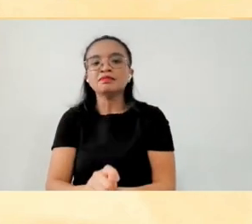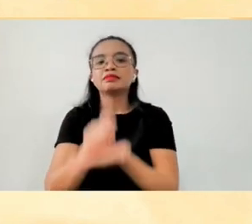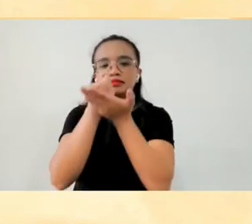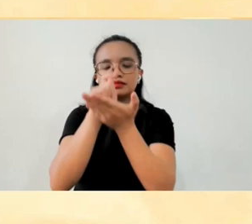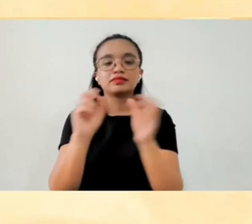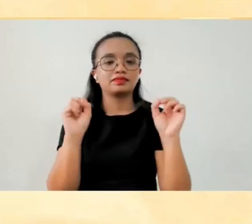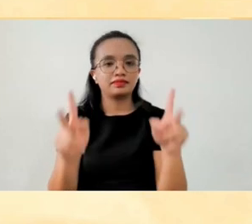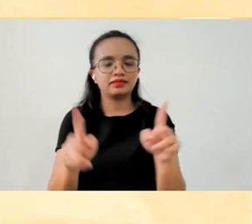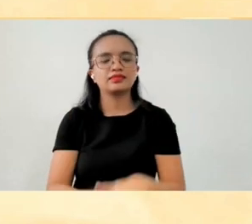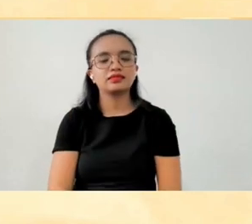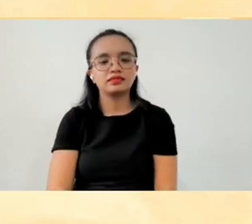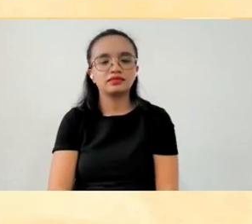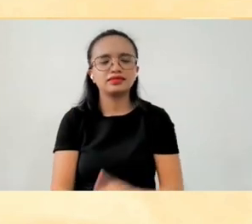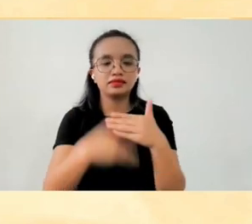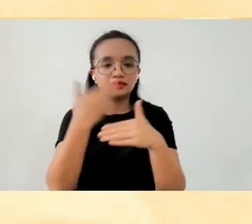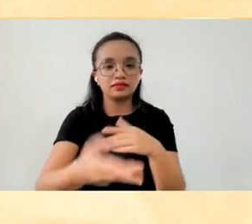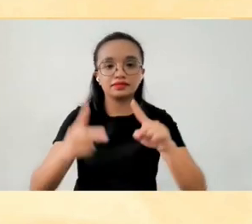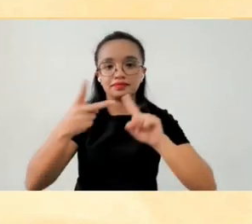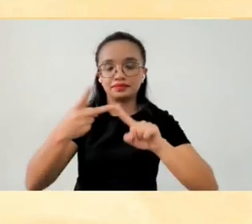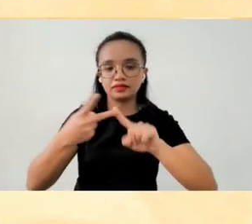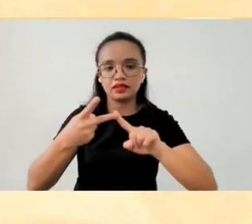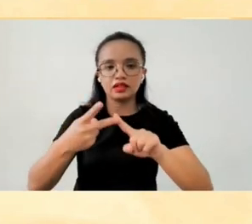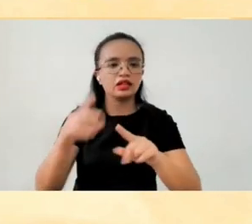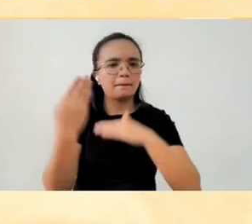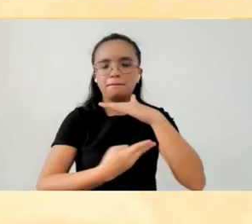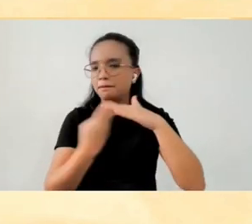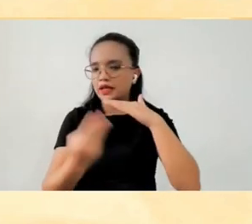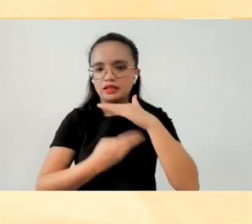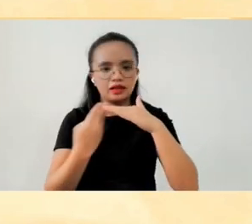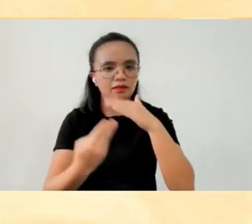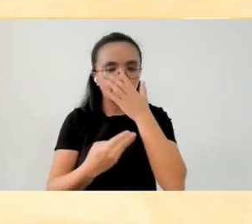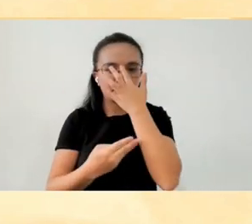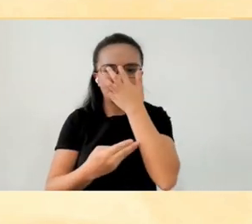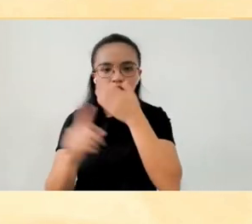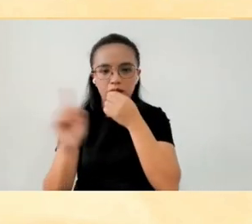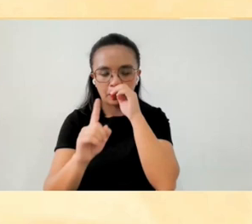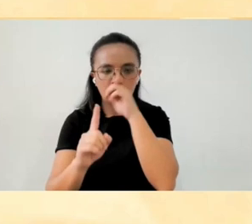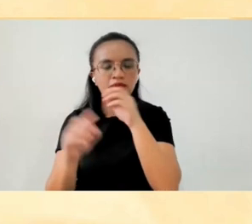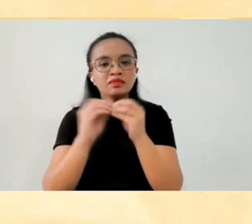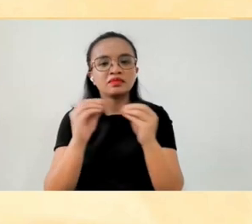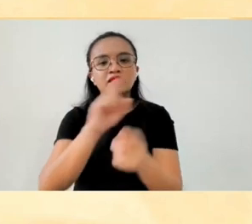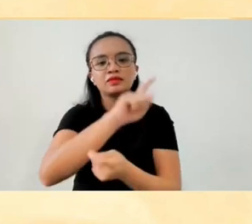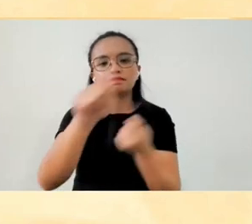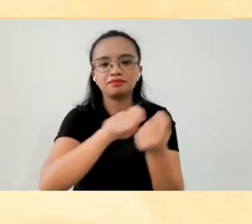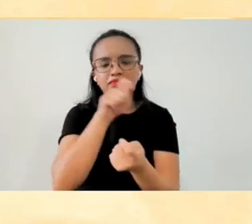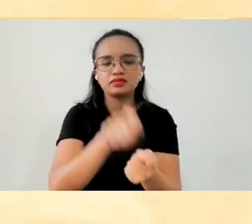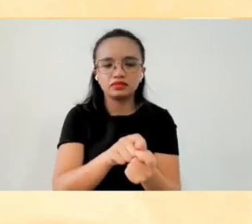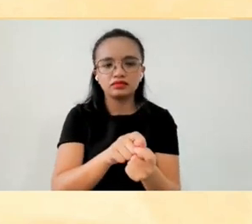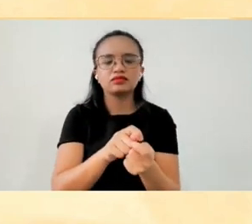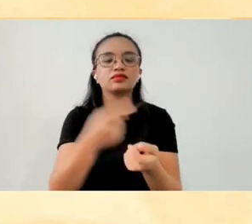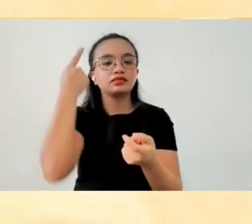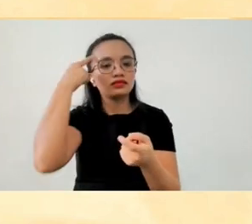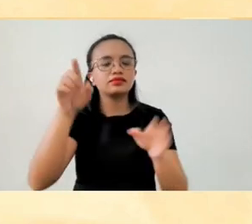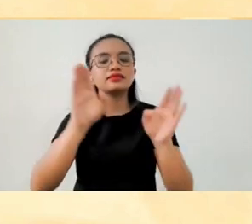Okay. And then the second is all very basic, and then I'll say about more specifically for